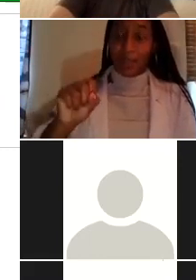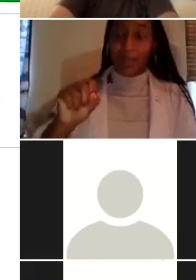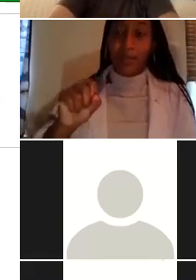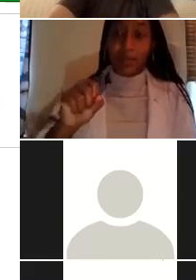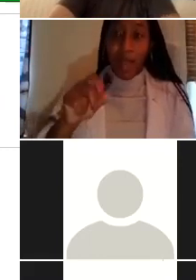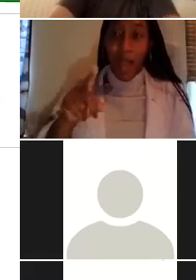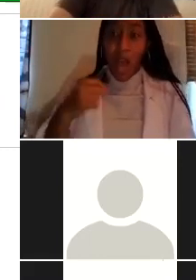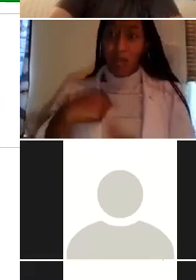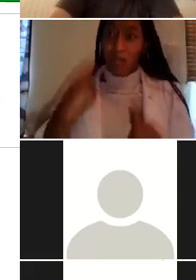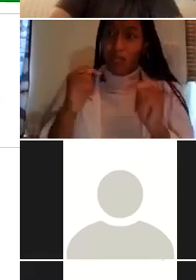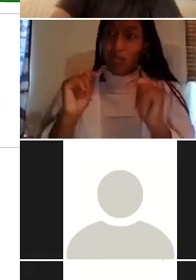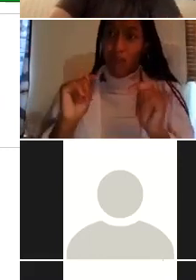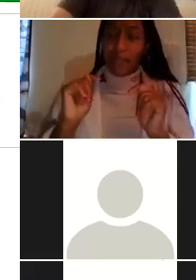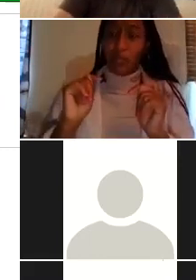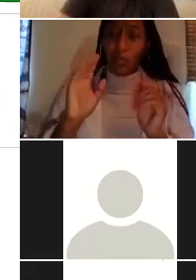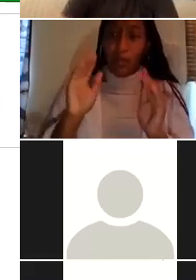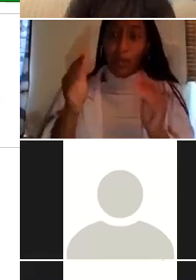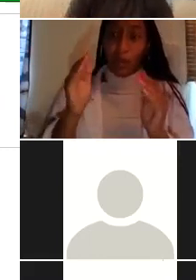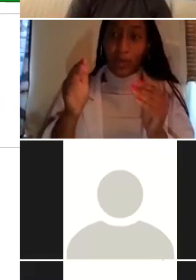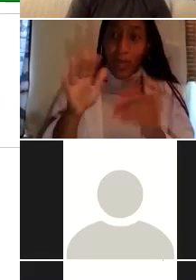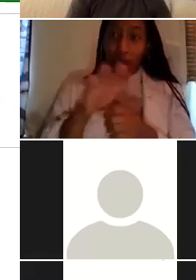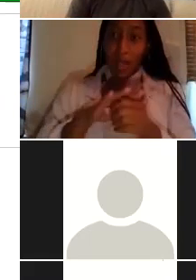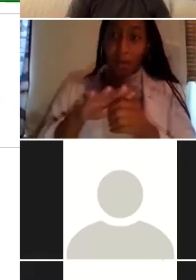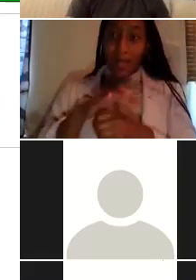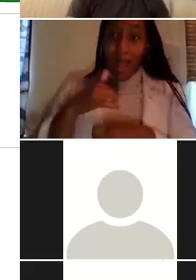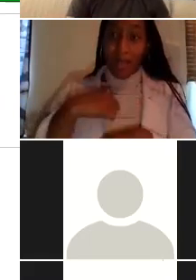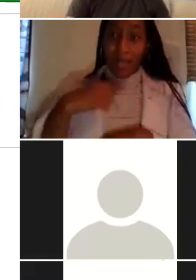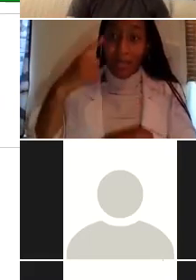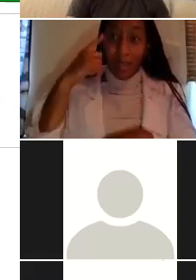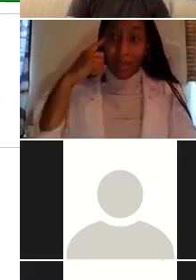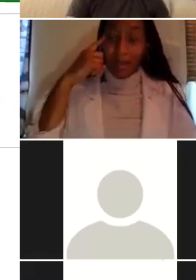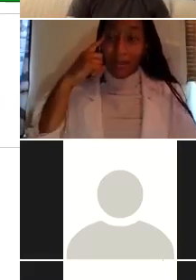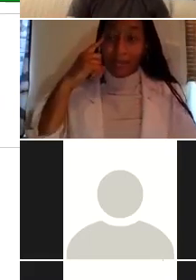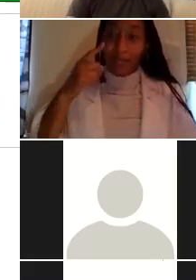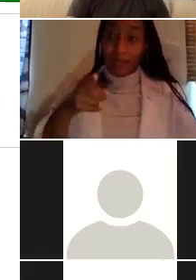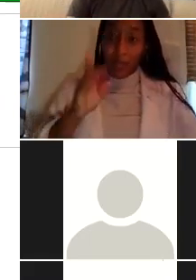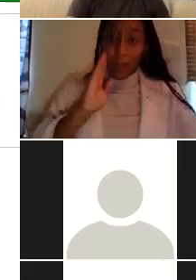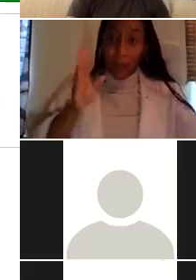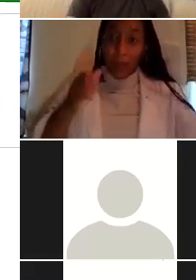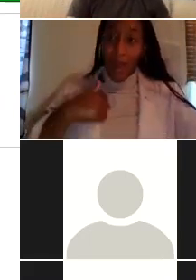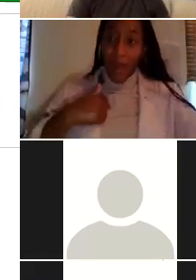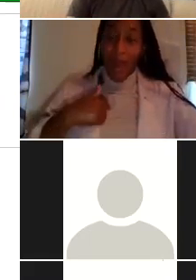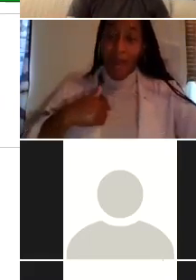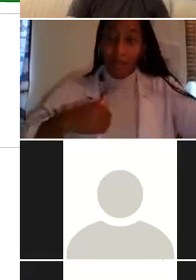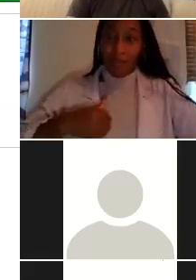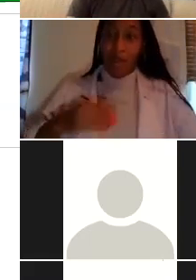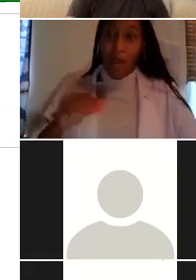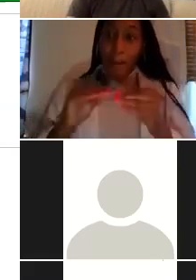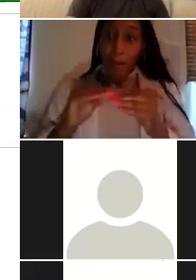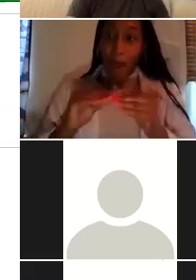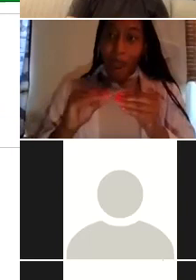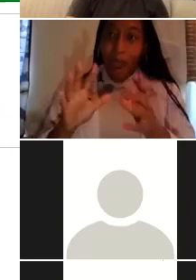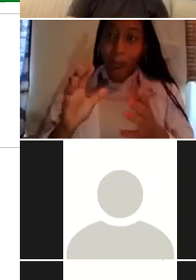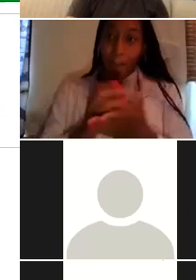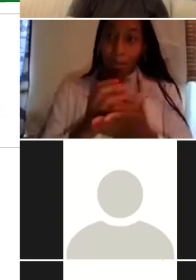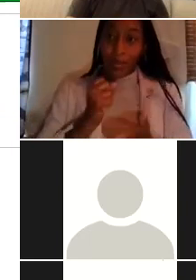I'm gonna try to focus on the areas where I think you'll have opportunity to calculate things